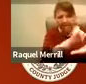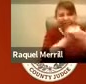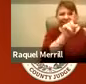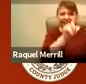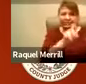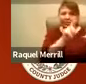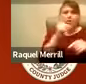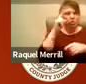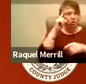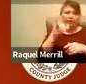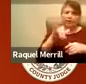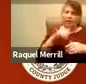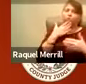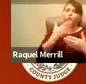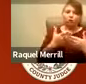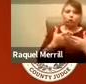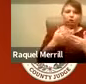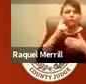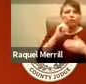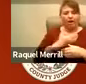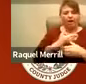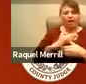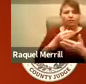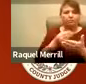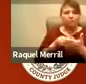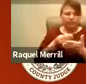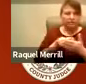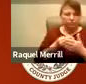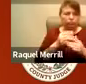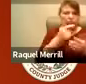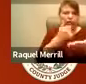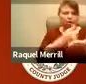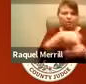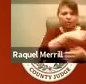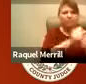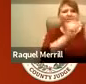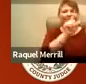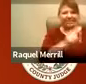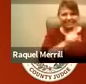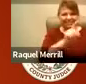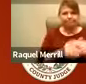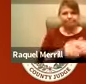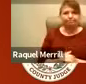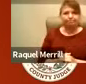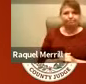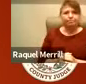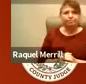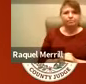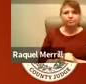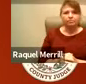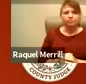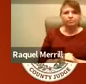a good use of our funds. Next slide, please.